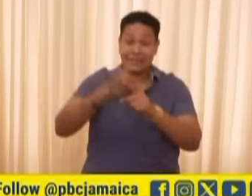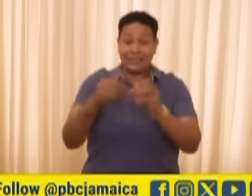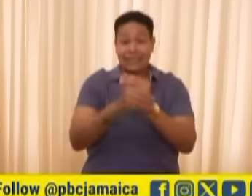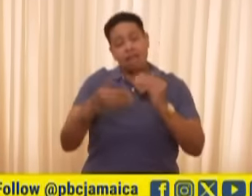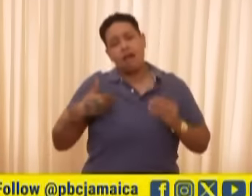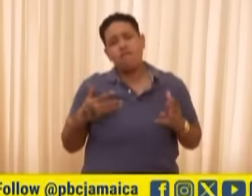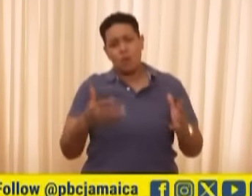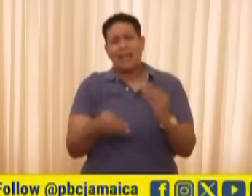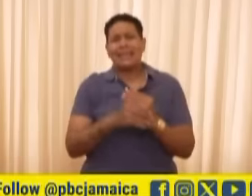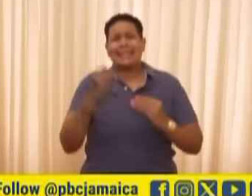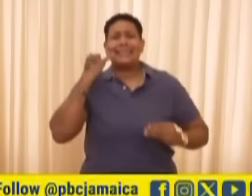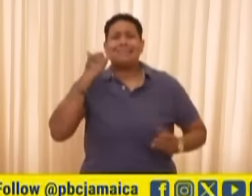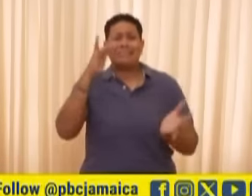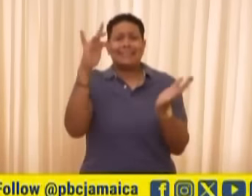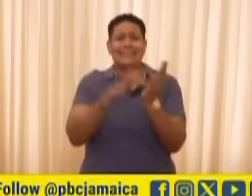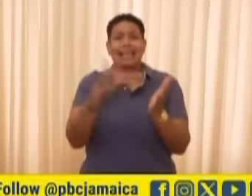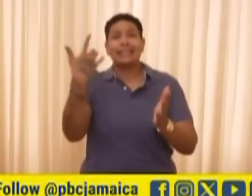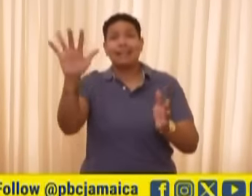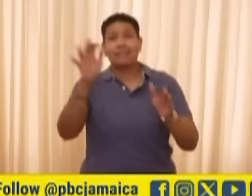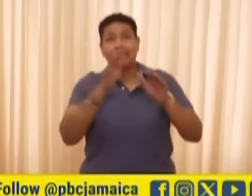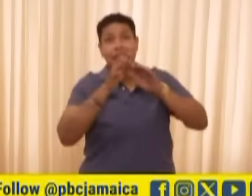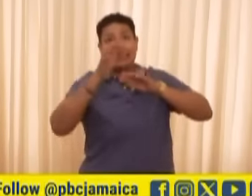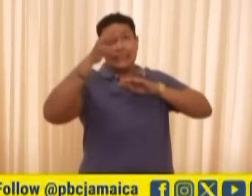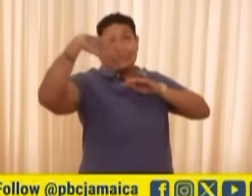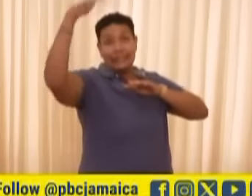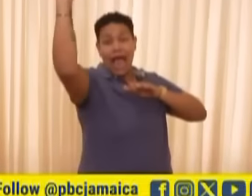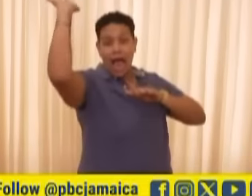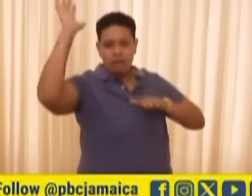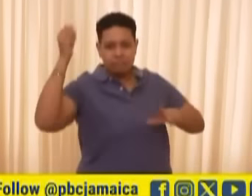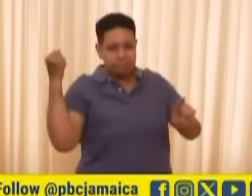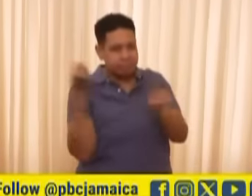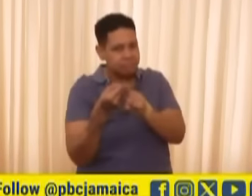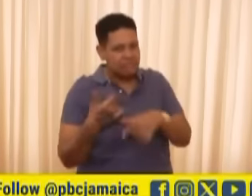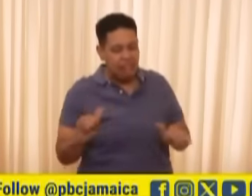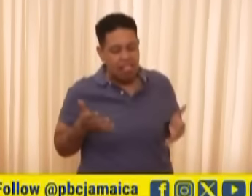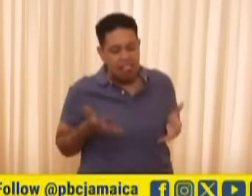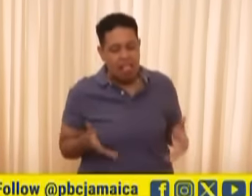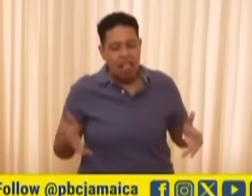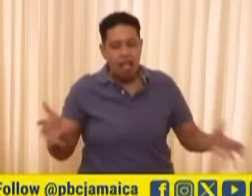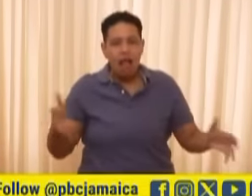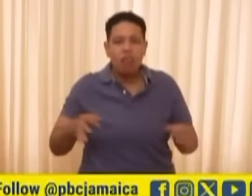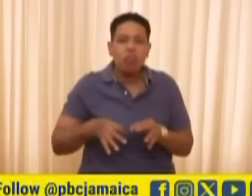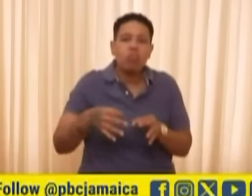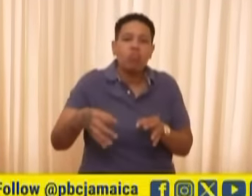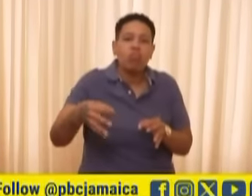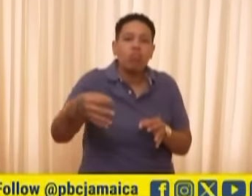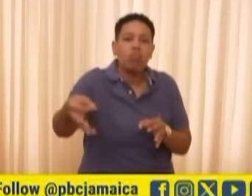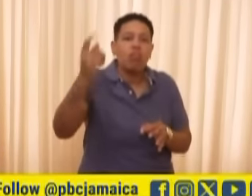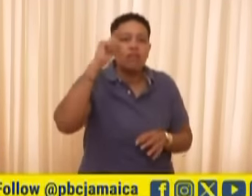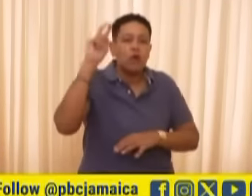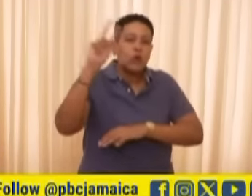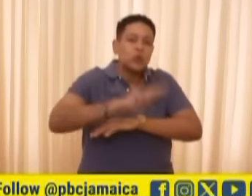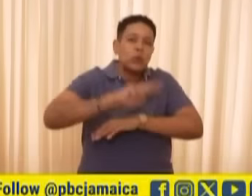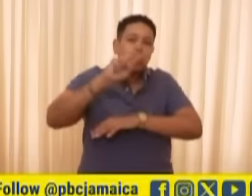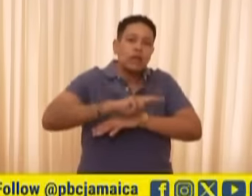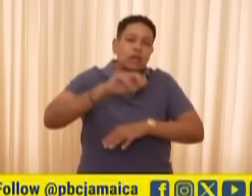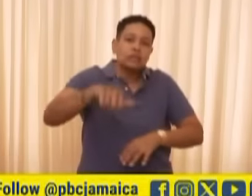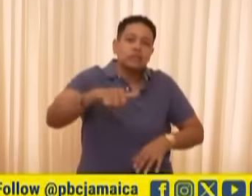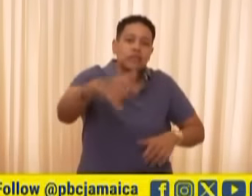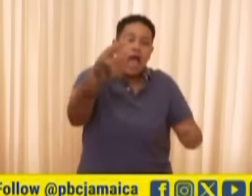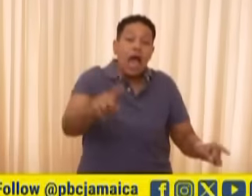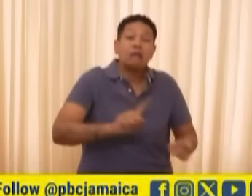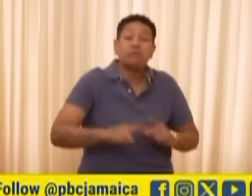have a way, even if the center has moved away from you, the impact of the system usually continues for another 2 days.